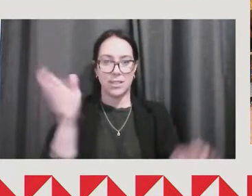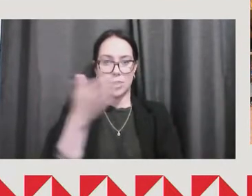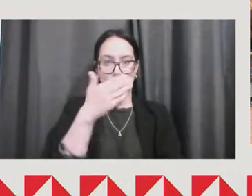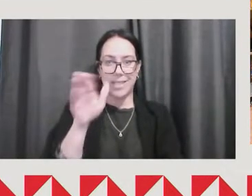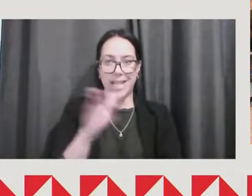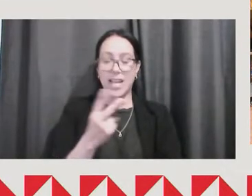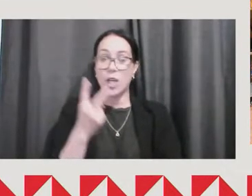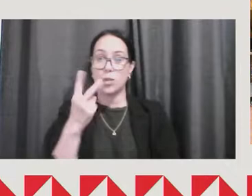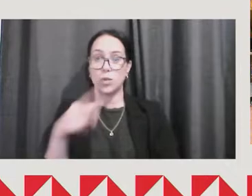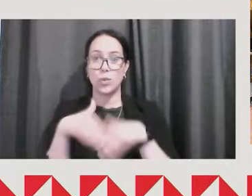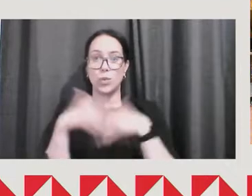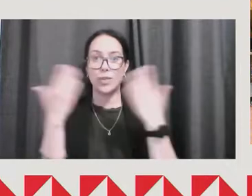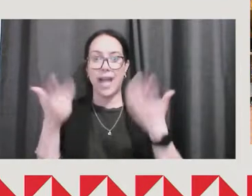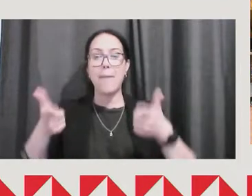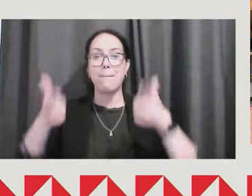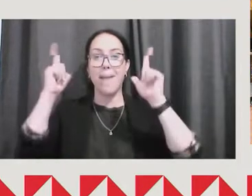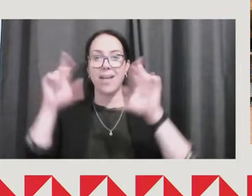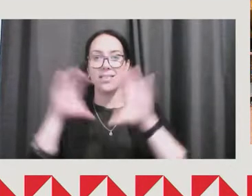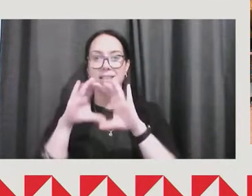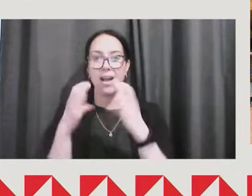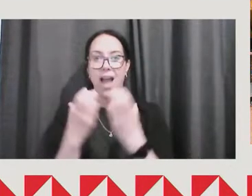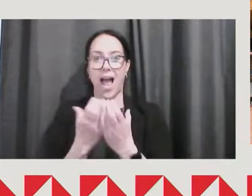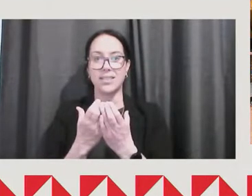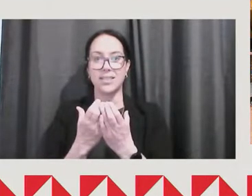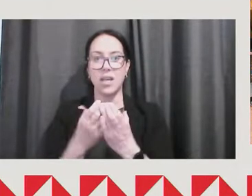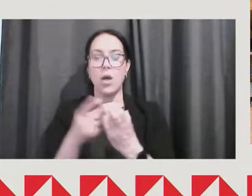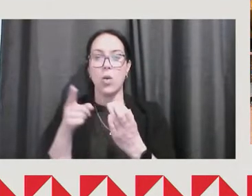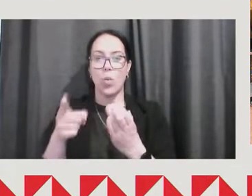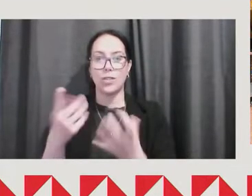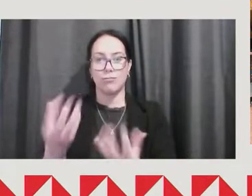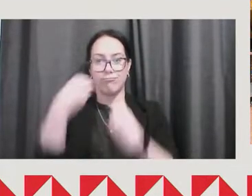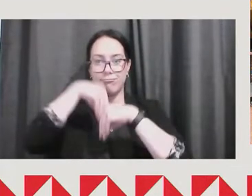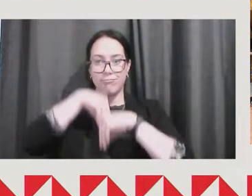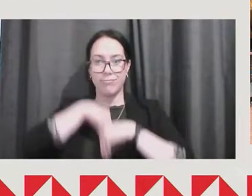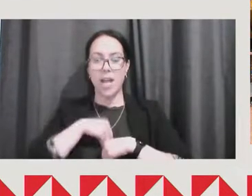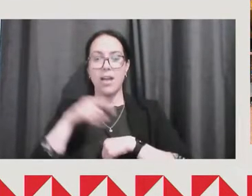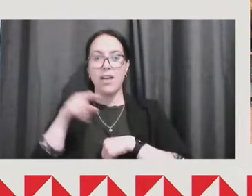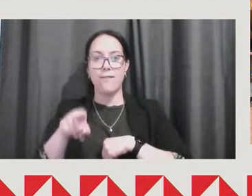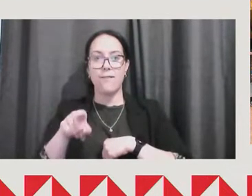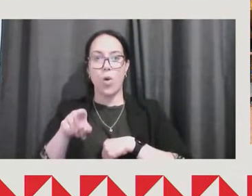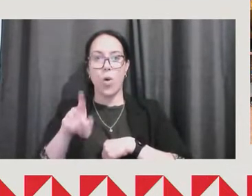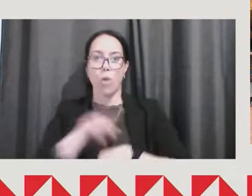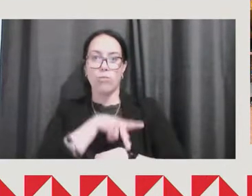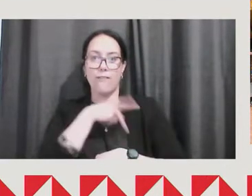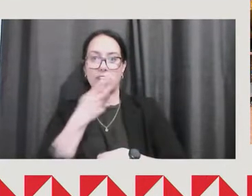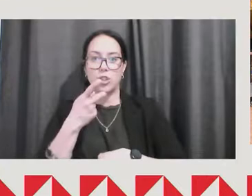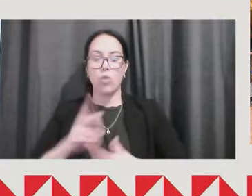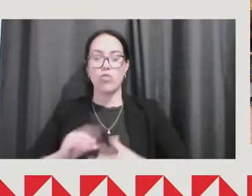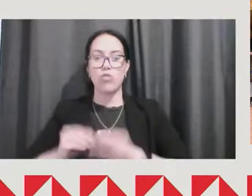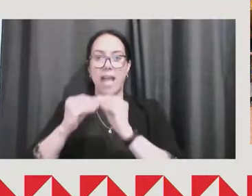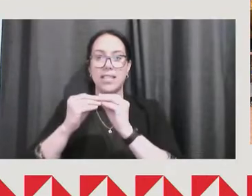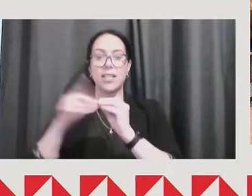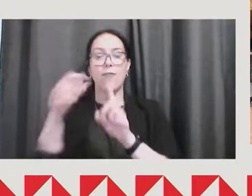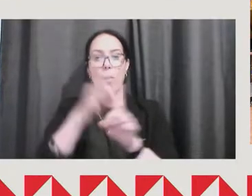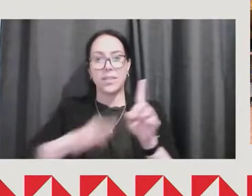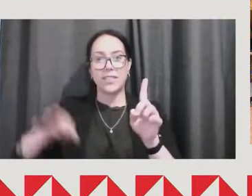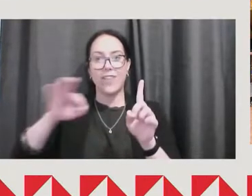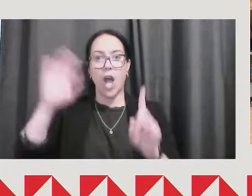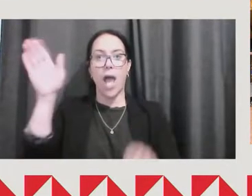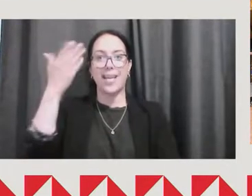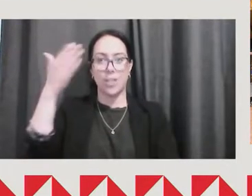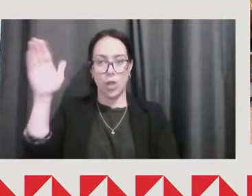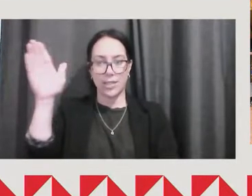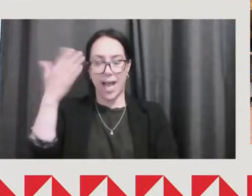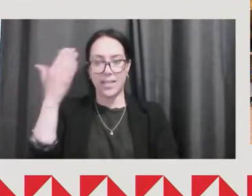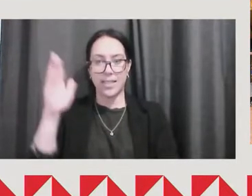was a new initiative to provide foundational entry point to professional creatives for Pacifica conductors and it was co-designed